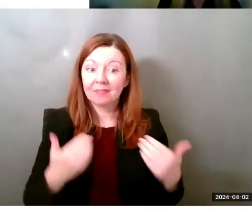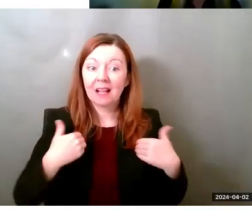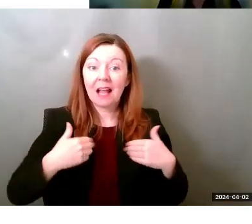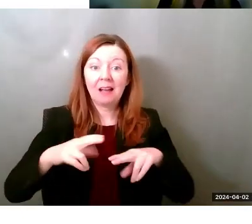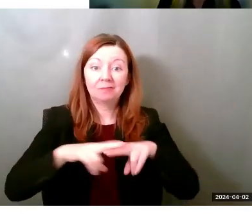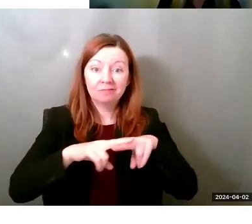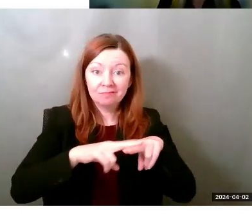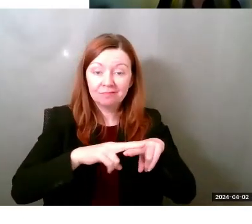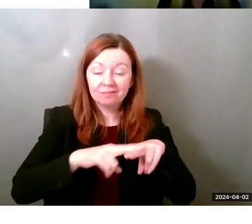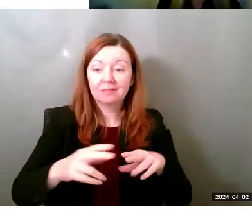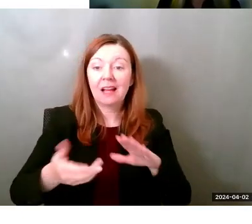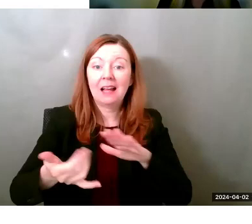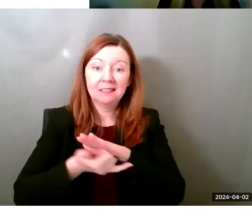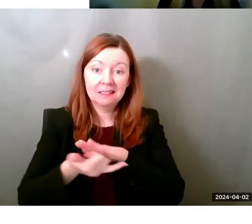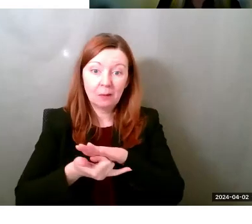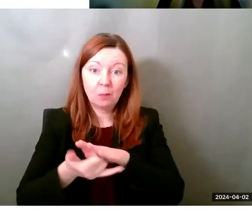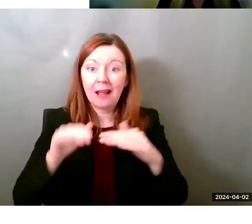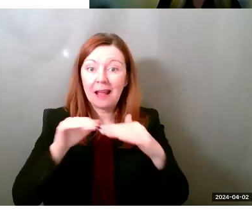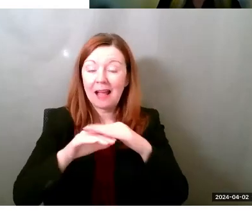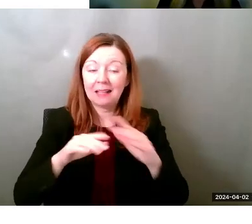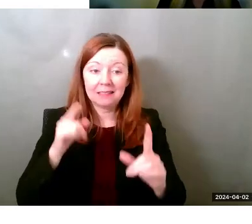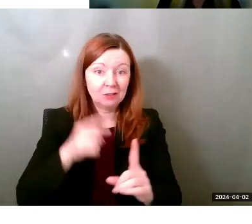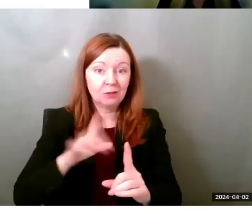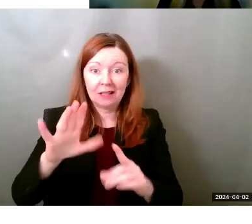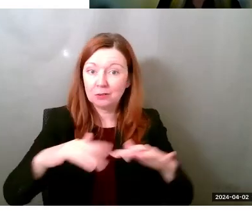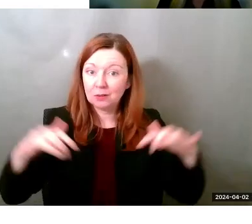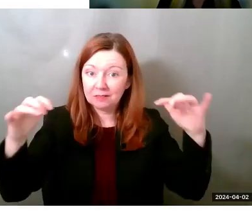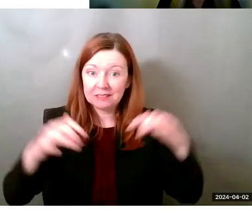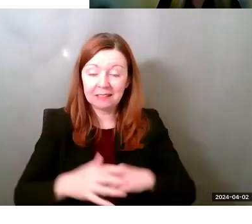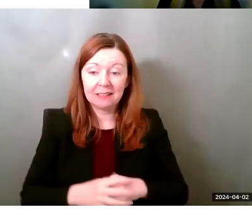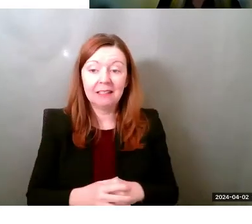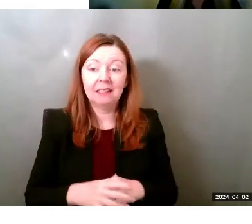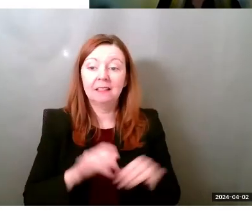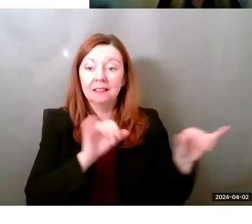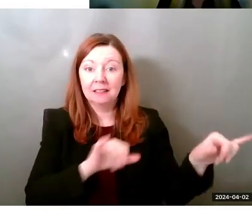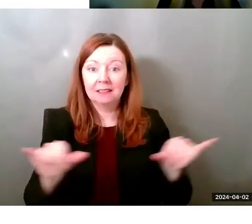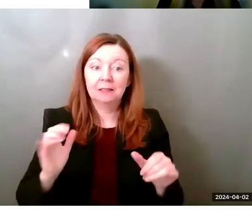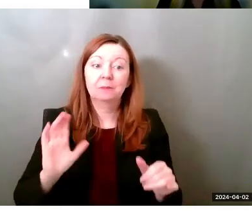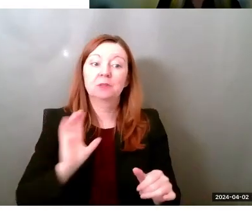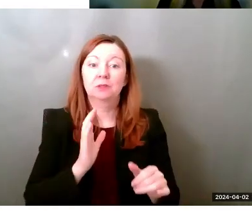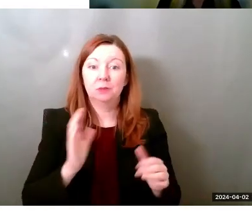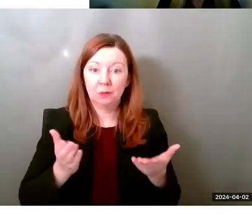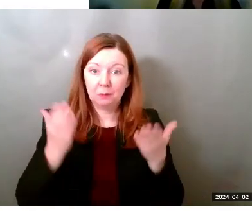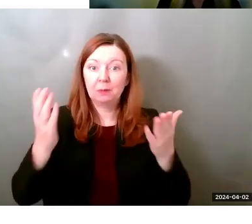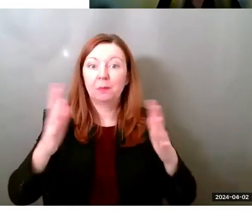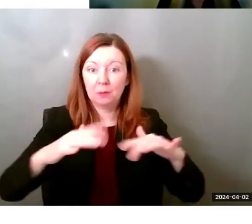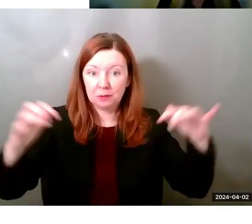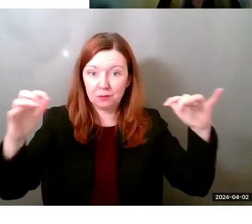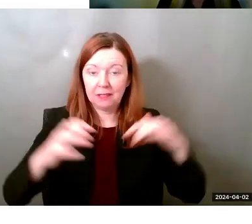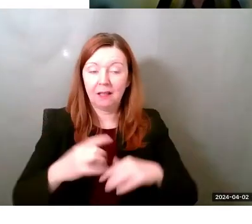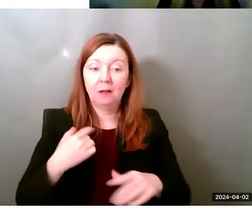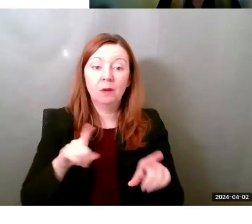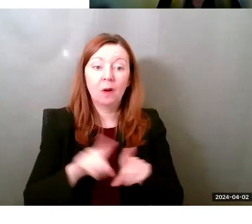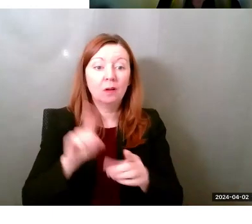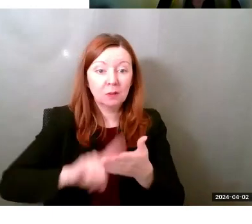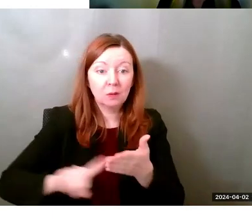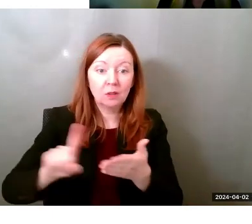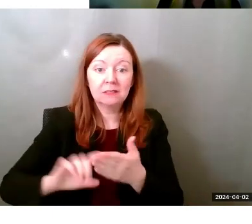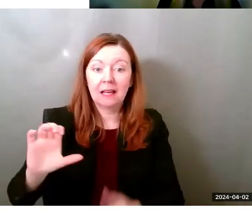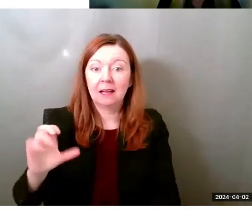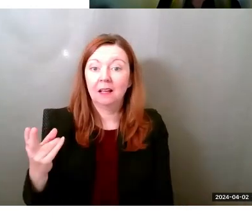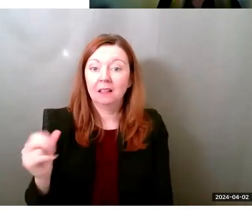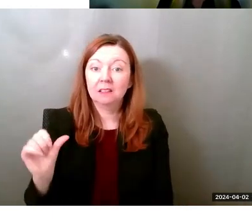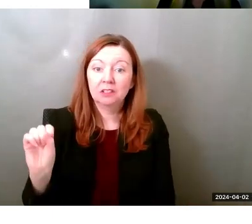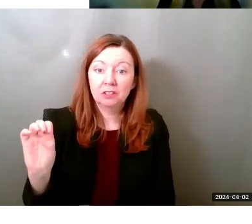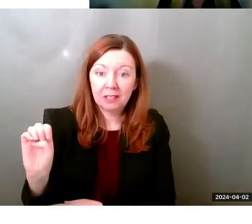rail and subway access directly to their facilities, similar to the proposed arena. We also looked at the Chase Center